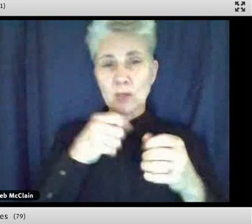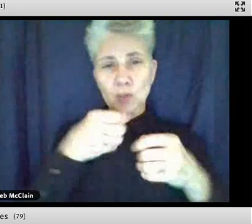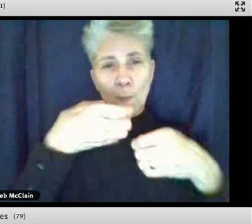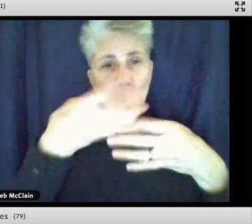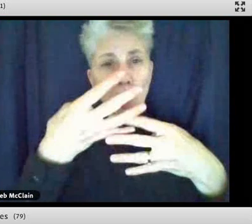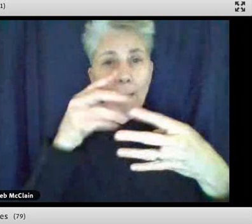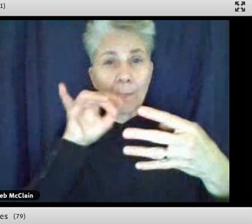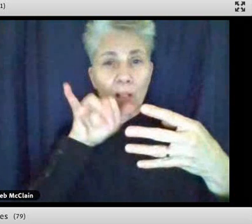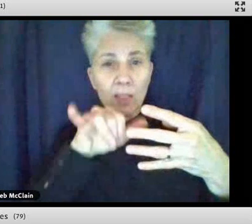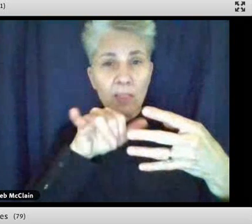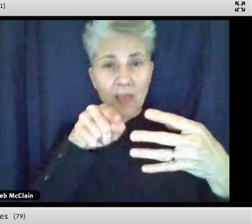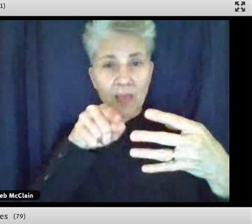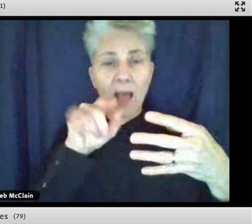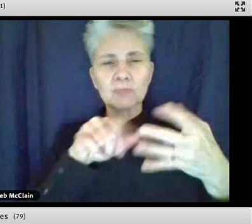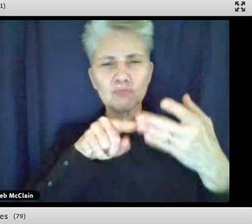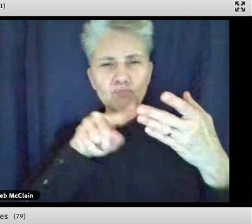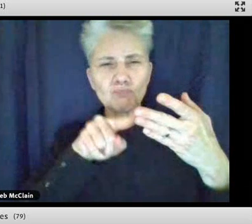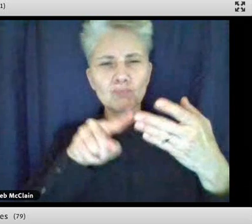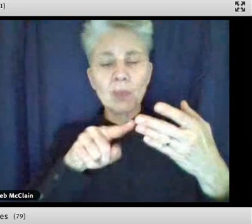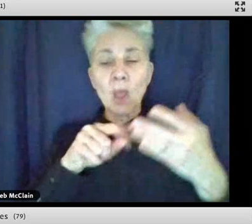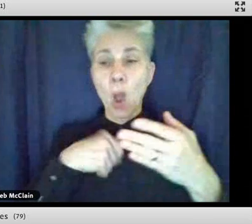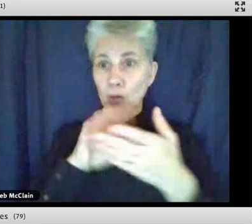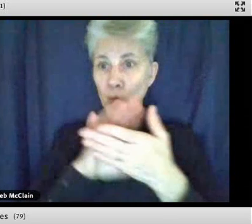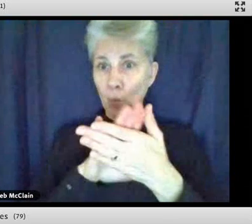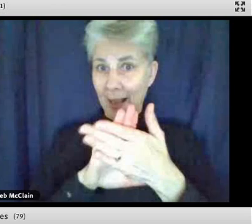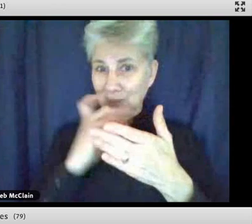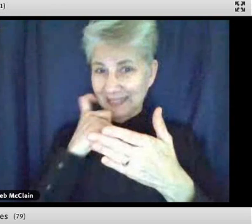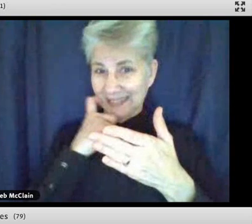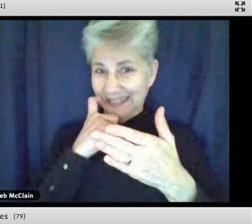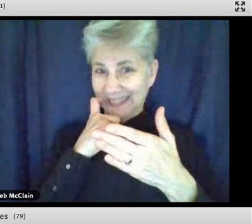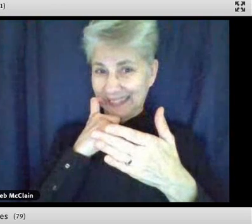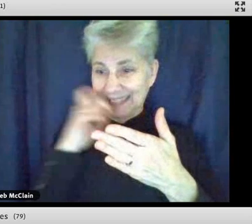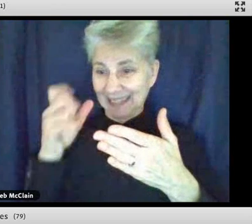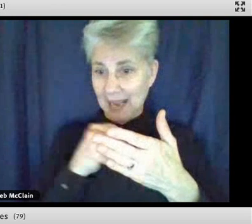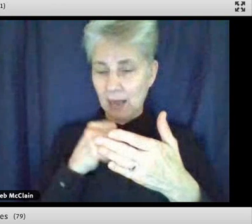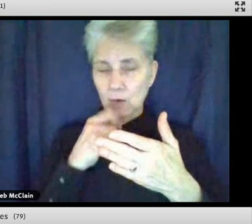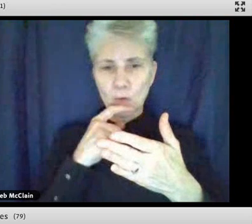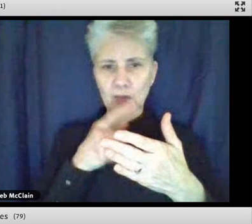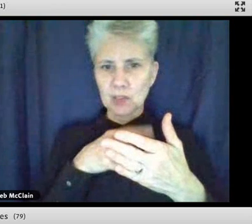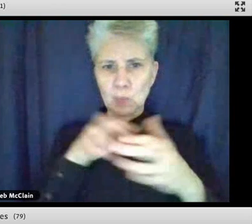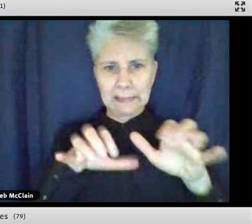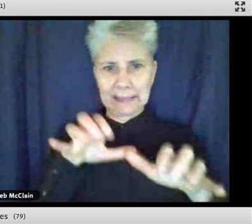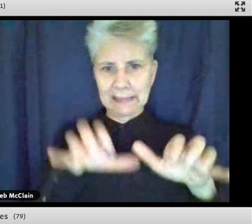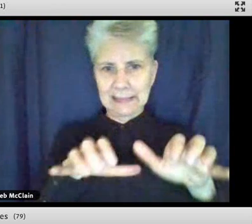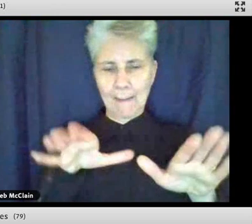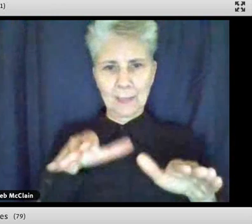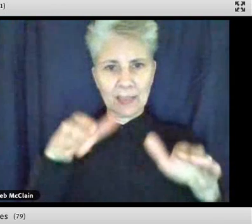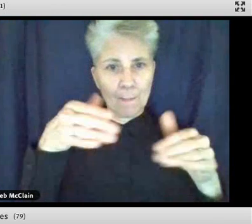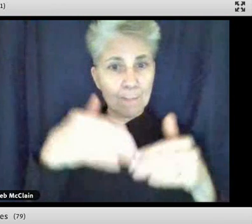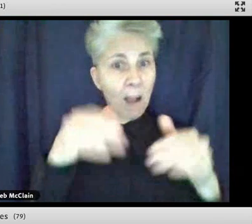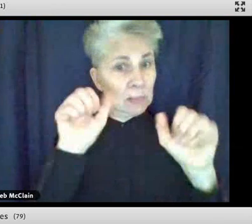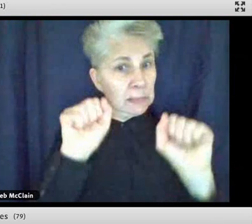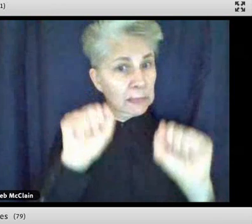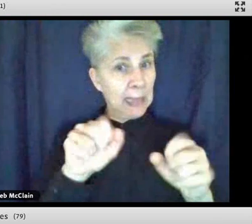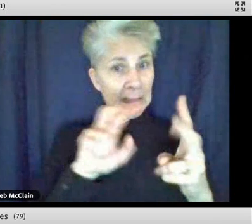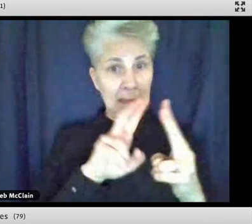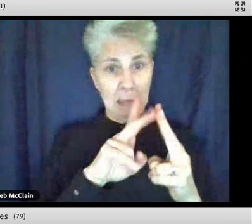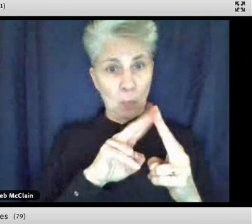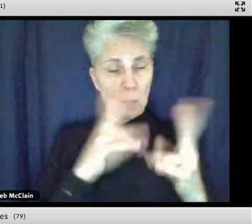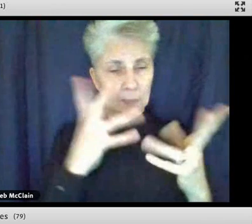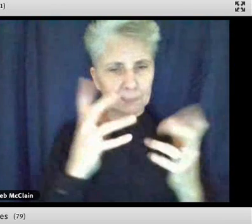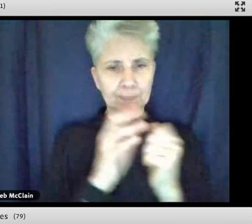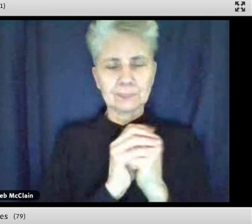so on that scratch sheet of paper, or if you'd like to just type into the chat box, um, this is